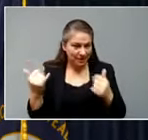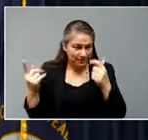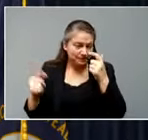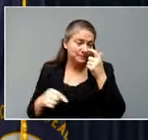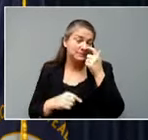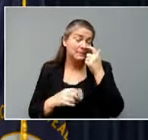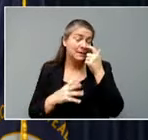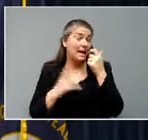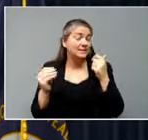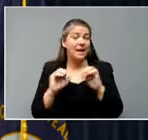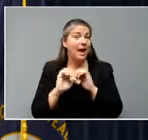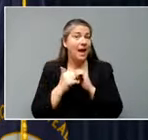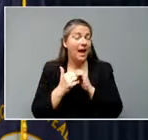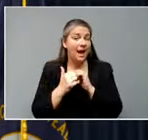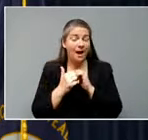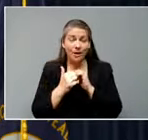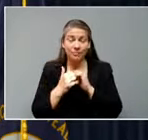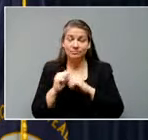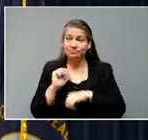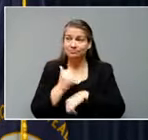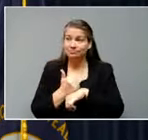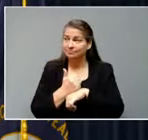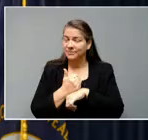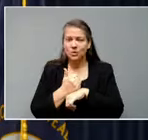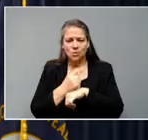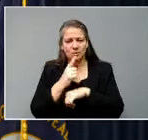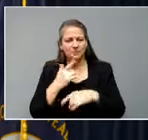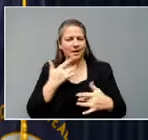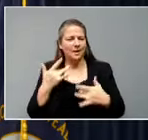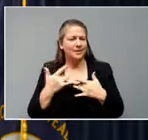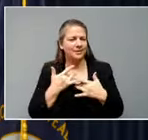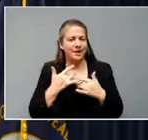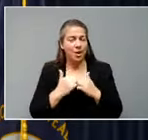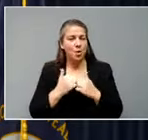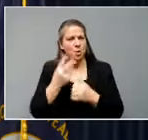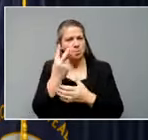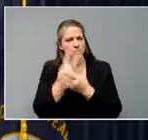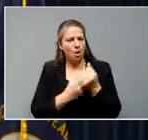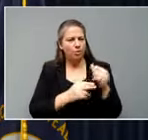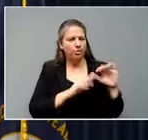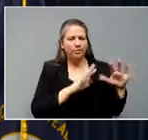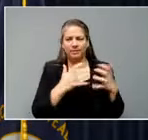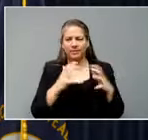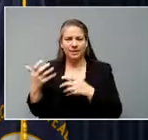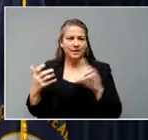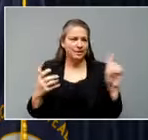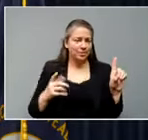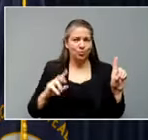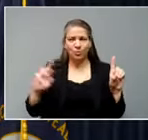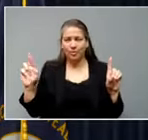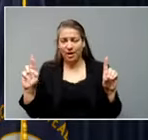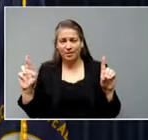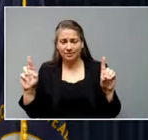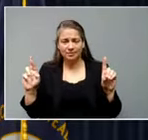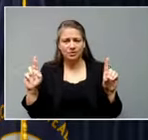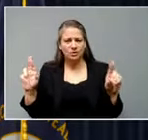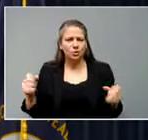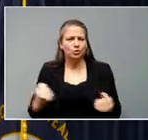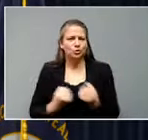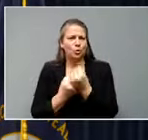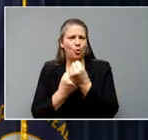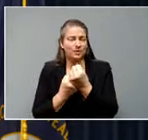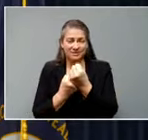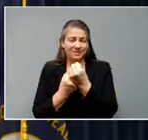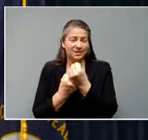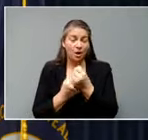happened. Having people come together from both parties, supporting something that isn't red or blue, Democrat or